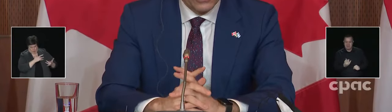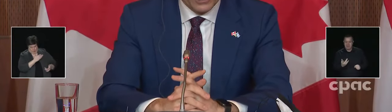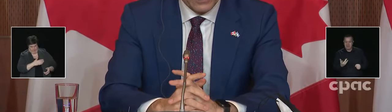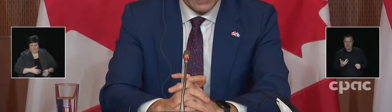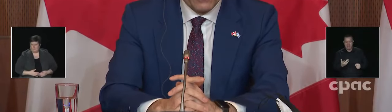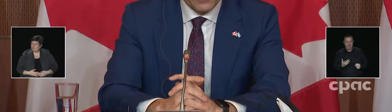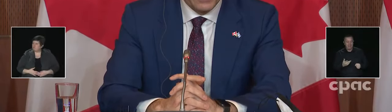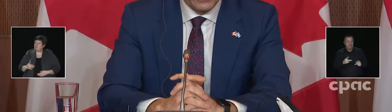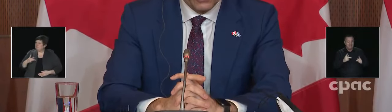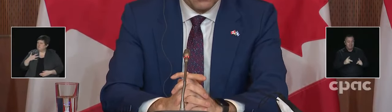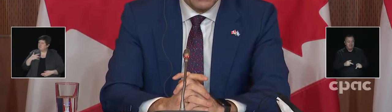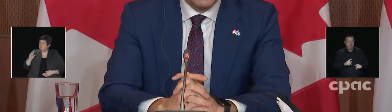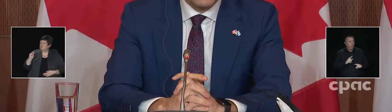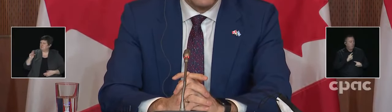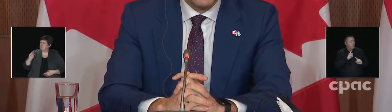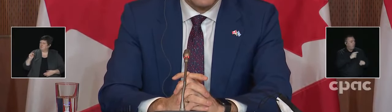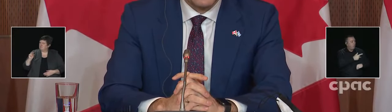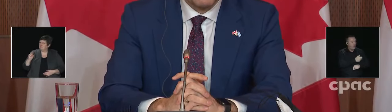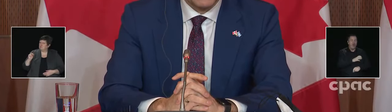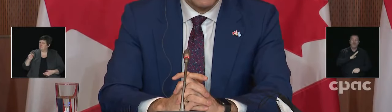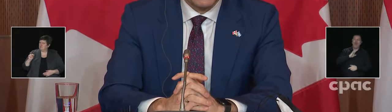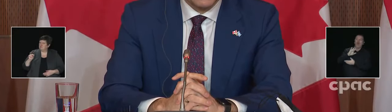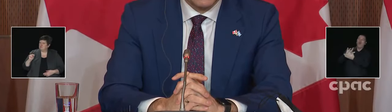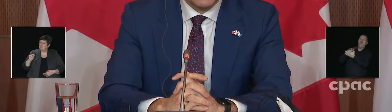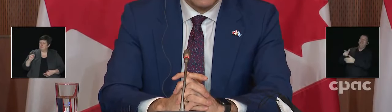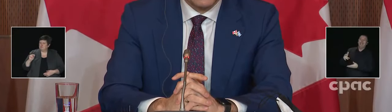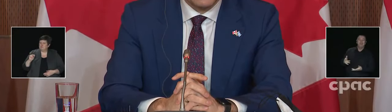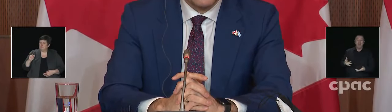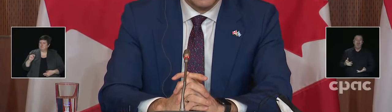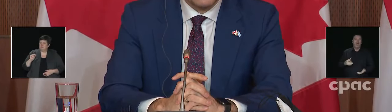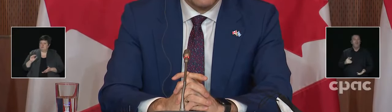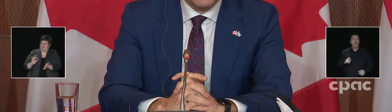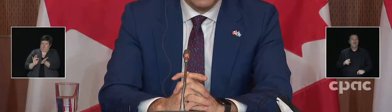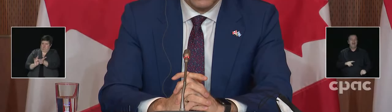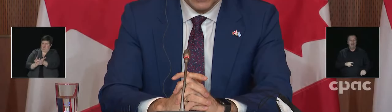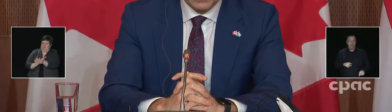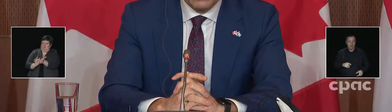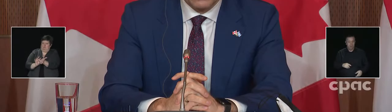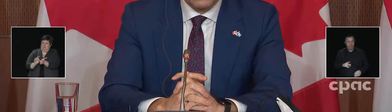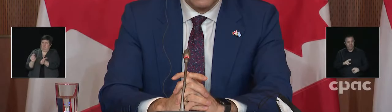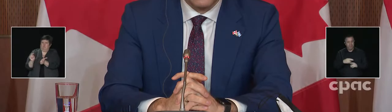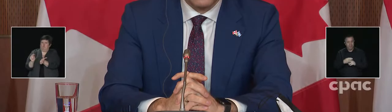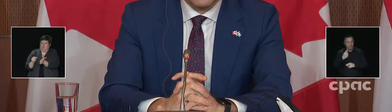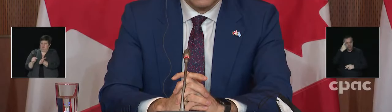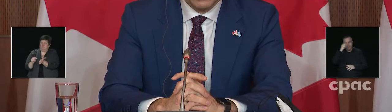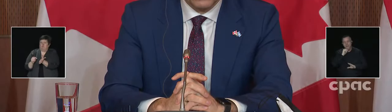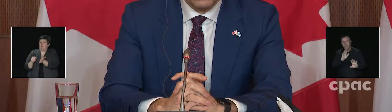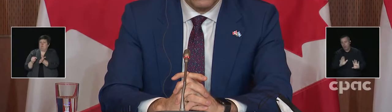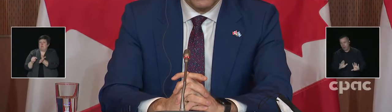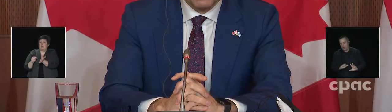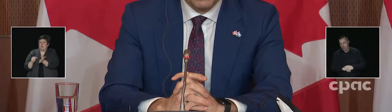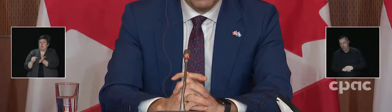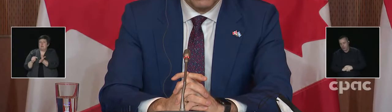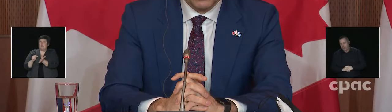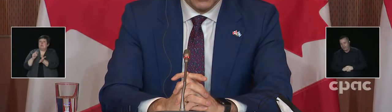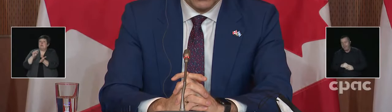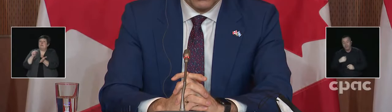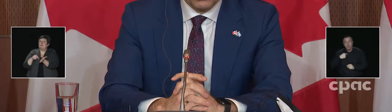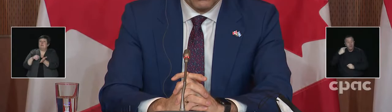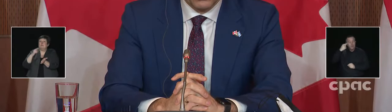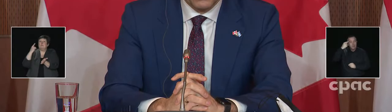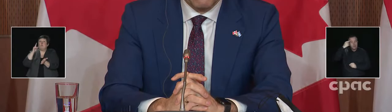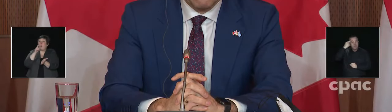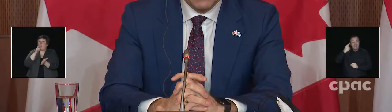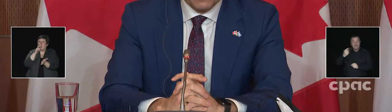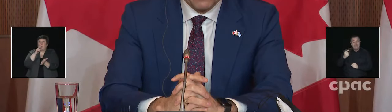think not. I don't think so. I think this pill is going to be quickly understood to be used for people